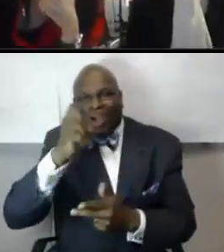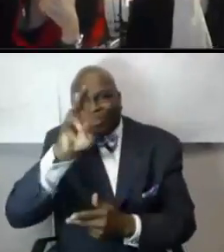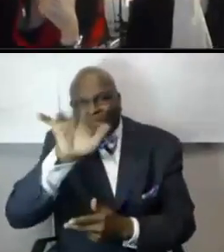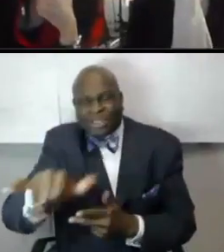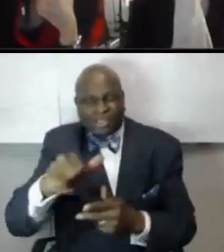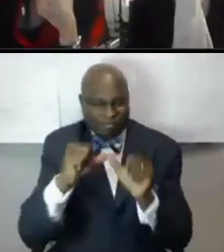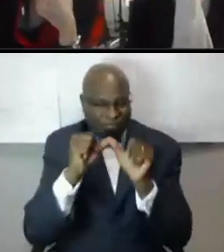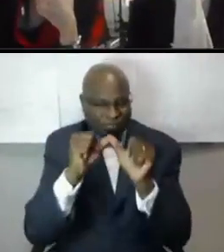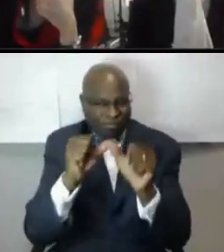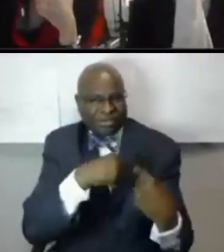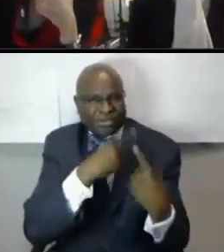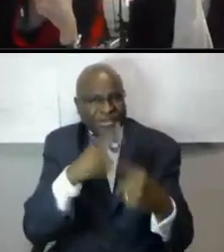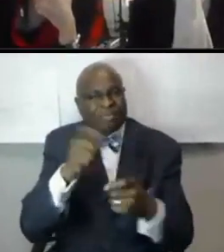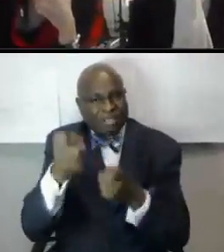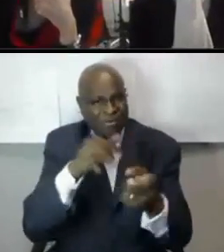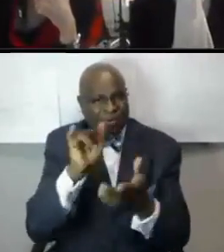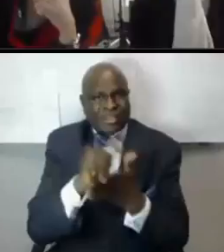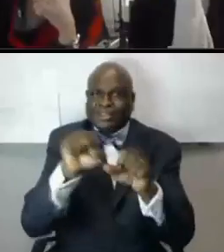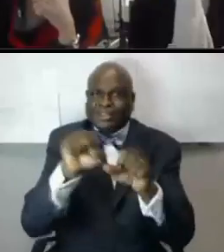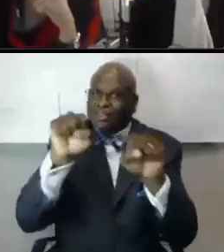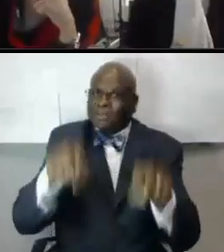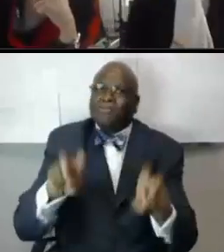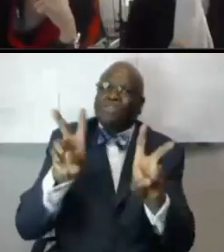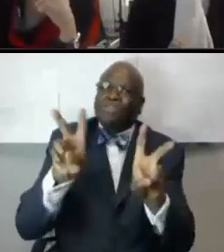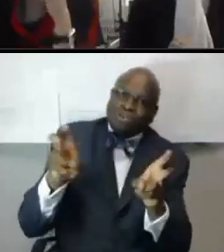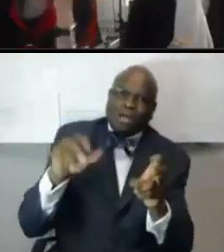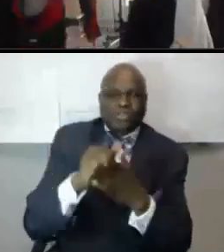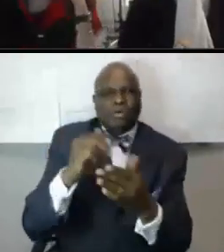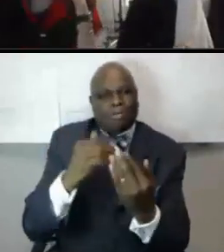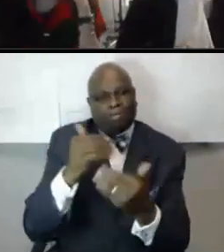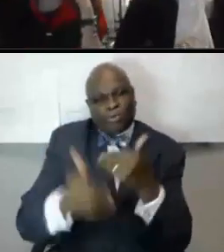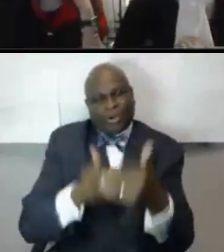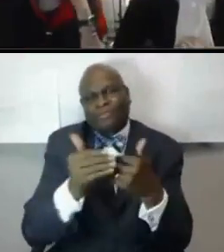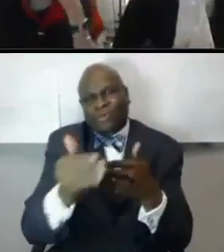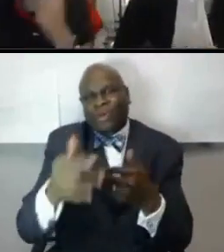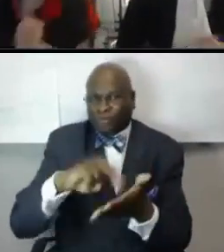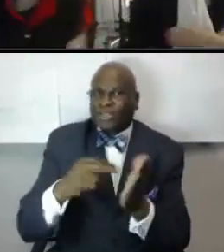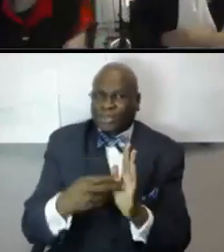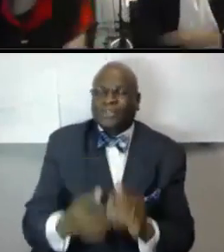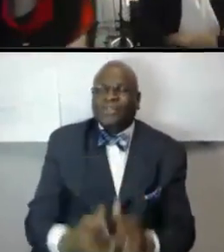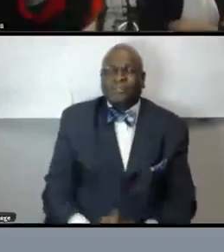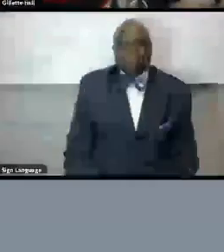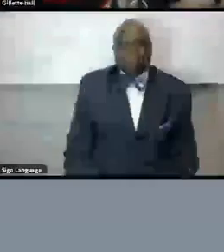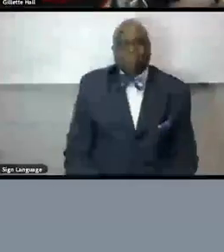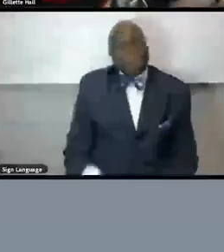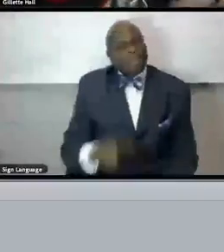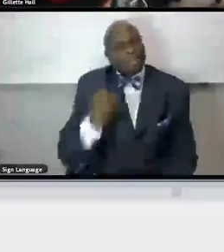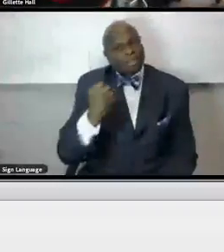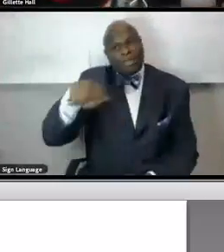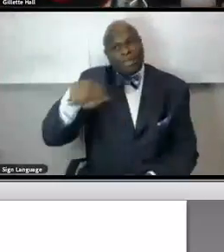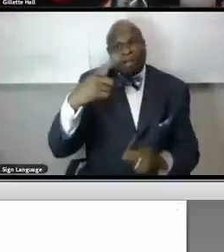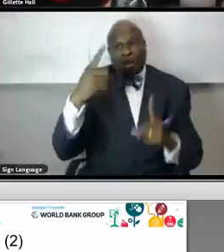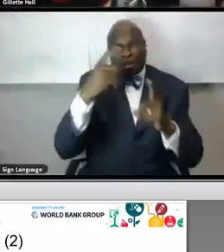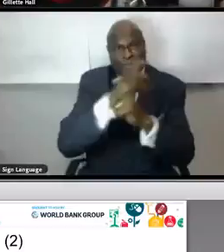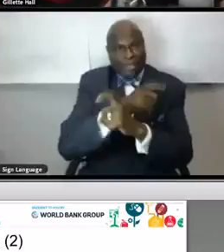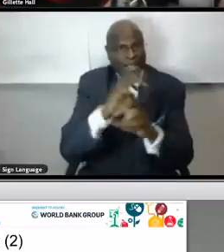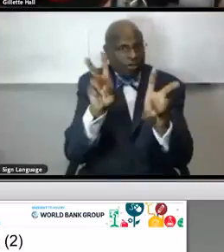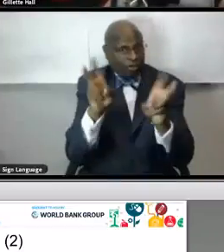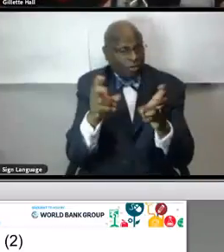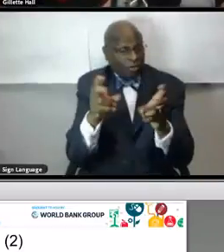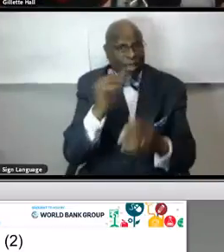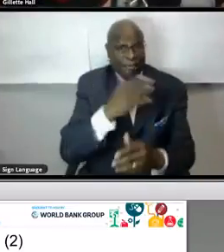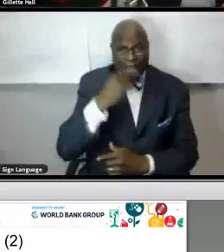time. We need to deal with these systemic issues in order to progress. That's what he says. Okay, so these are complicated issues, but in